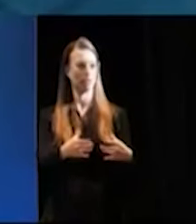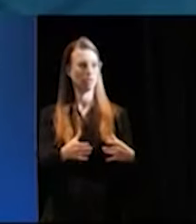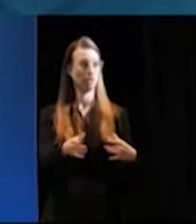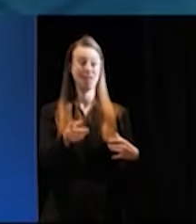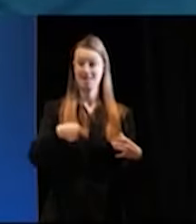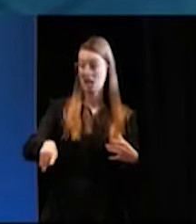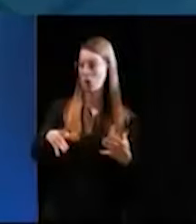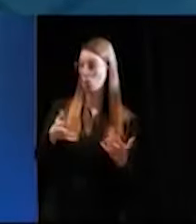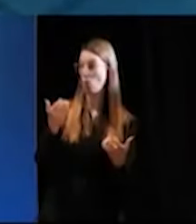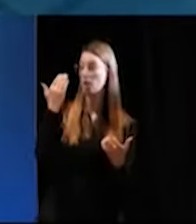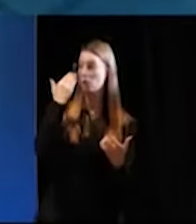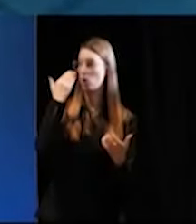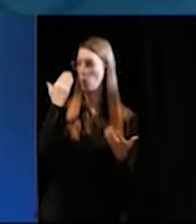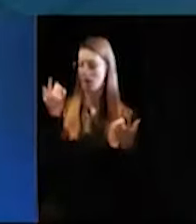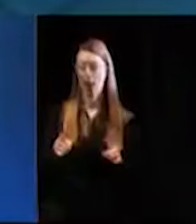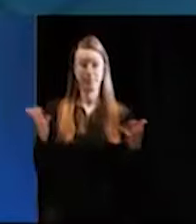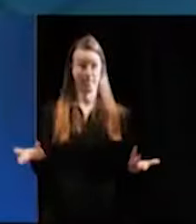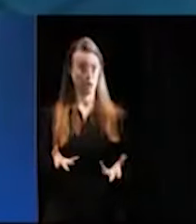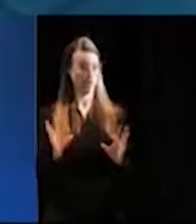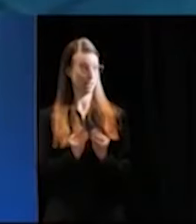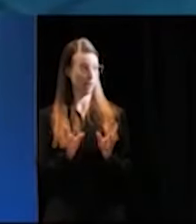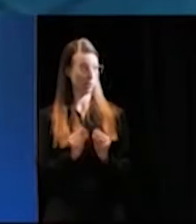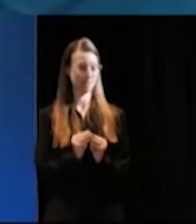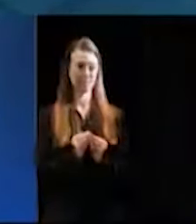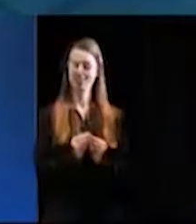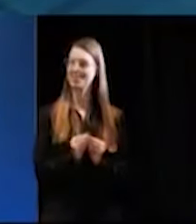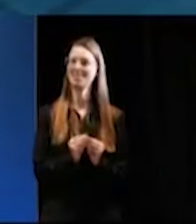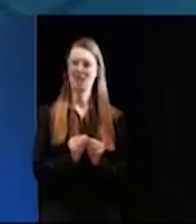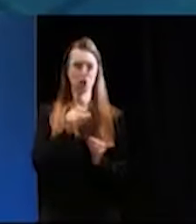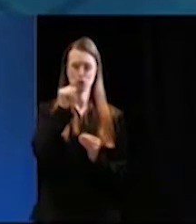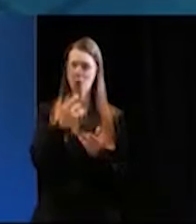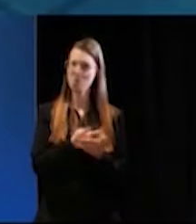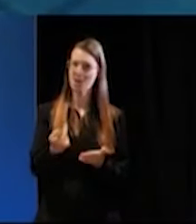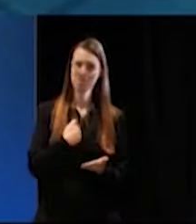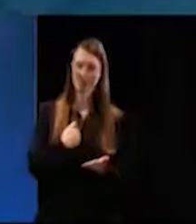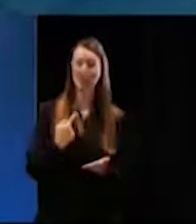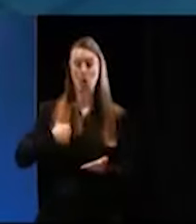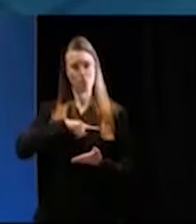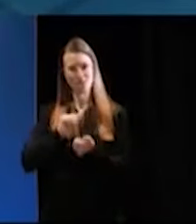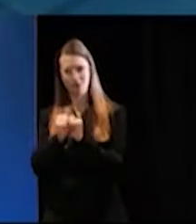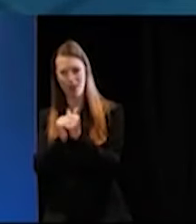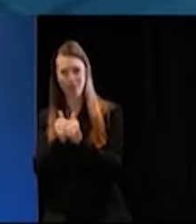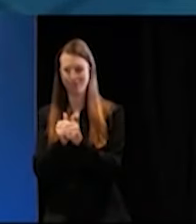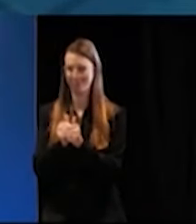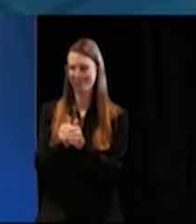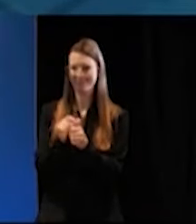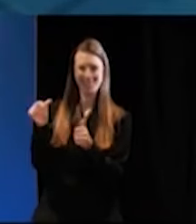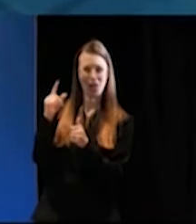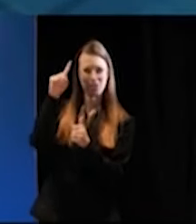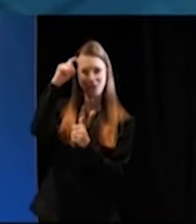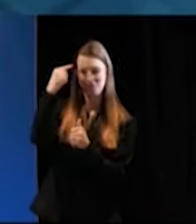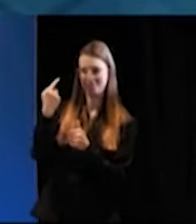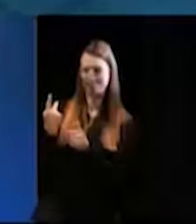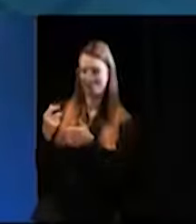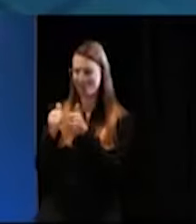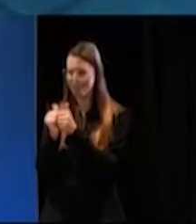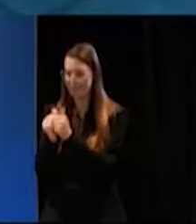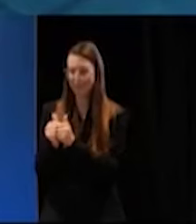Don't let me down. Okay? We're very competitive with each other. I want to be able to say, okay, you're going to be following